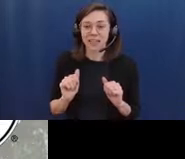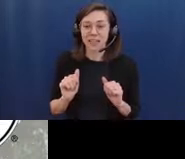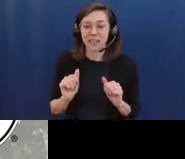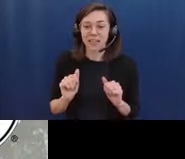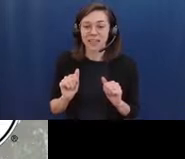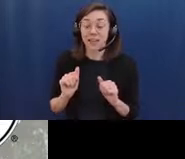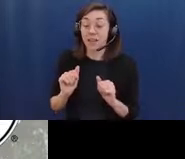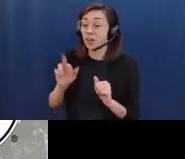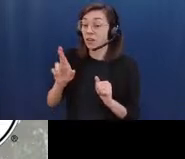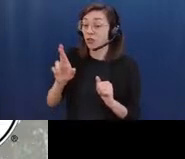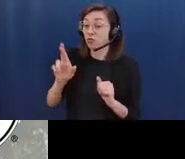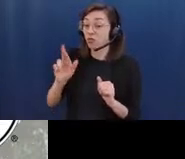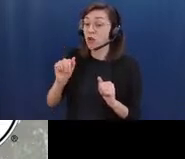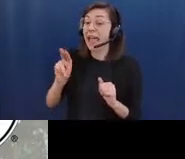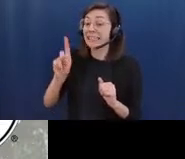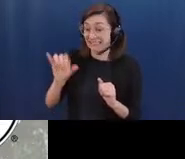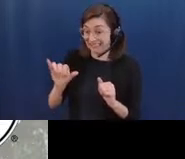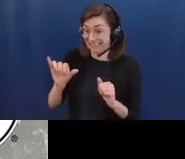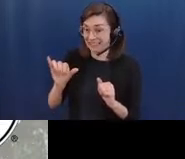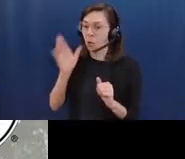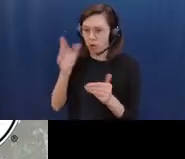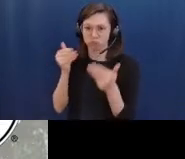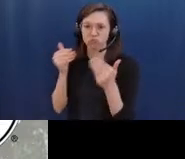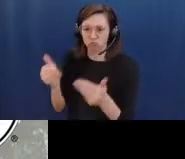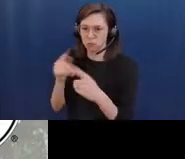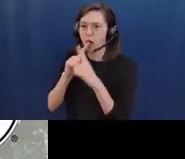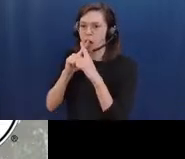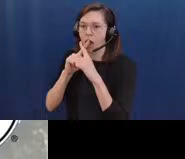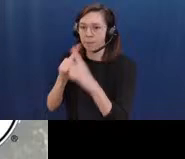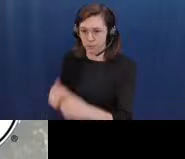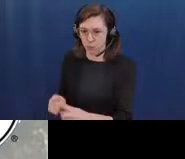unmute Randy.